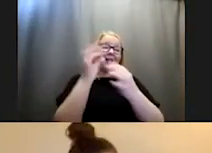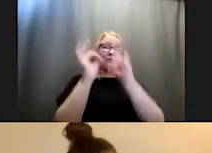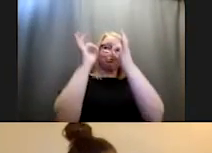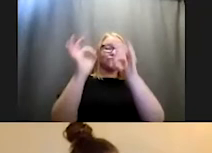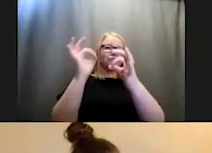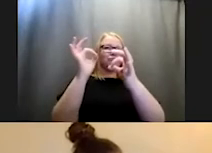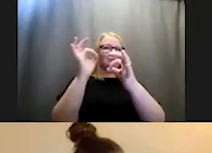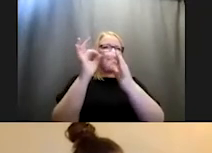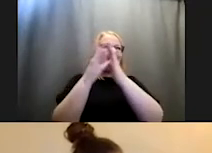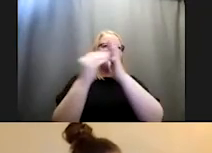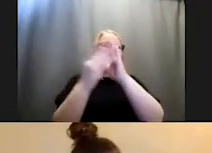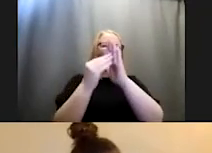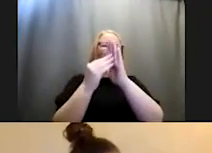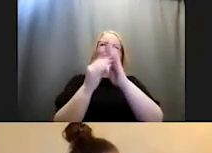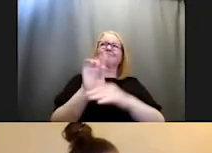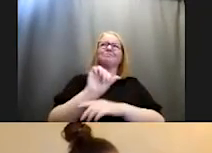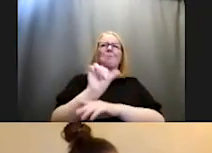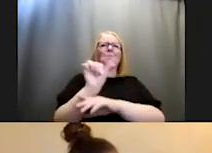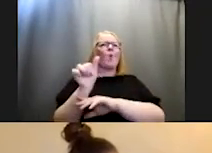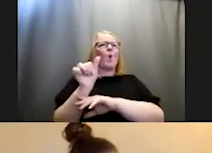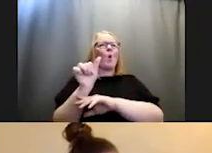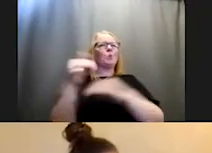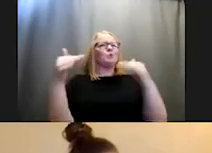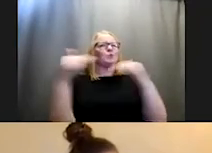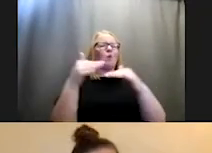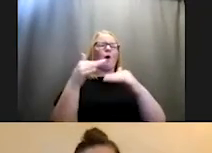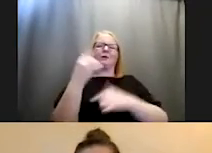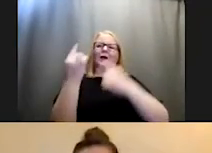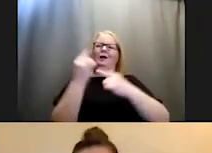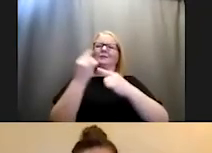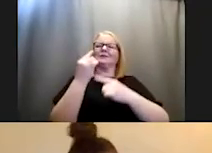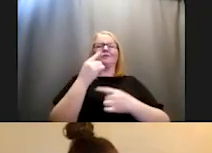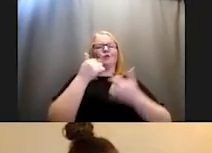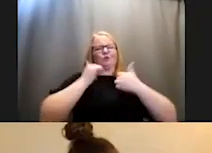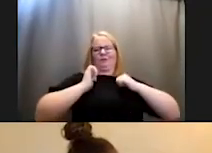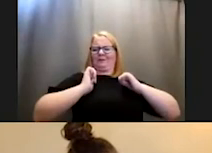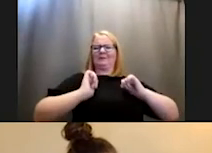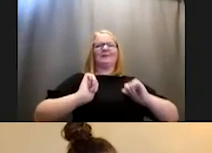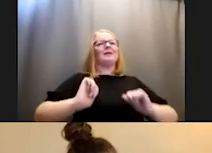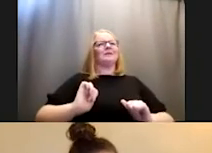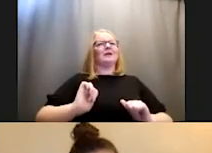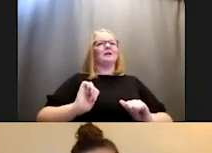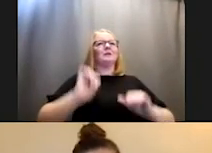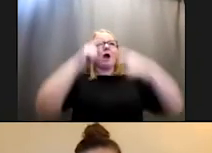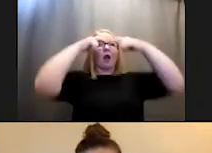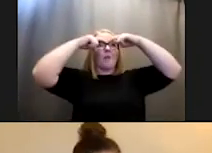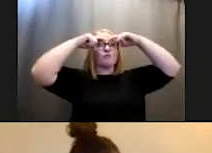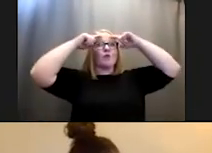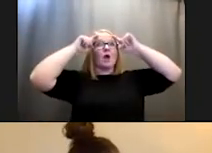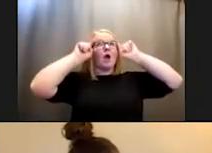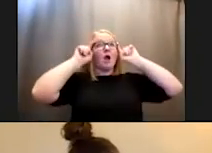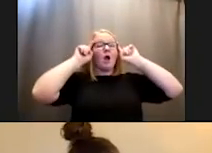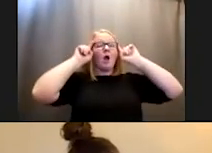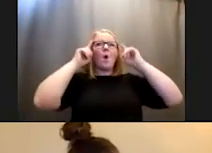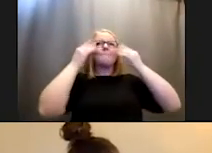post-war elegance. So very mature, sophisticated looking lady. You can see on the right, very arched eyebrows, quite severe